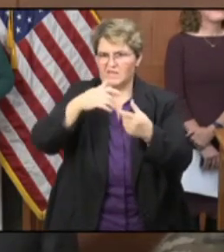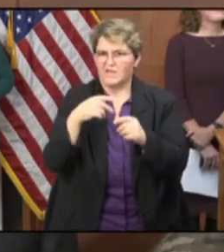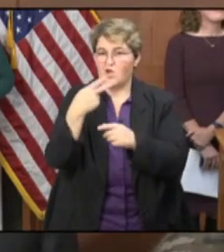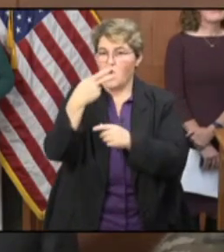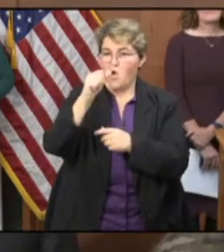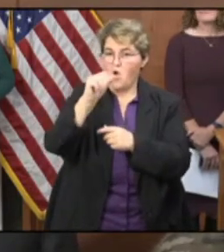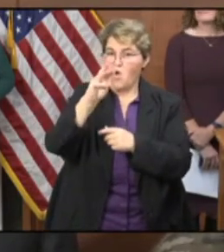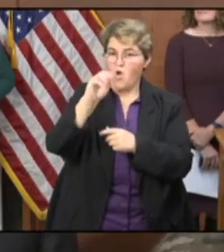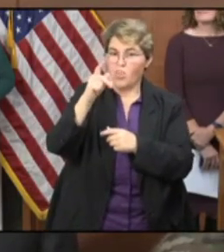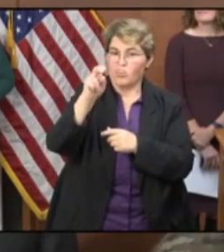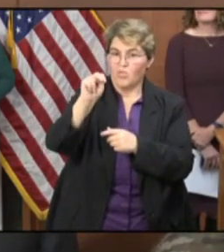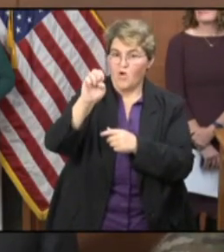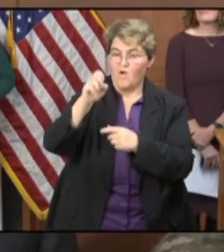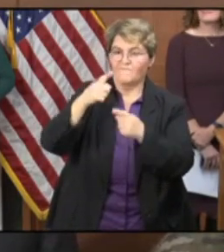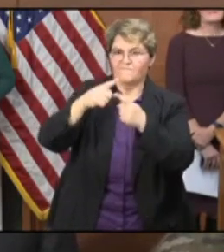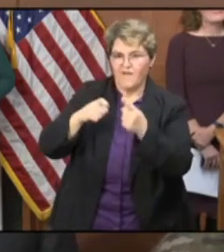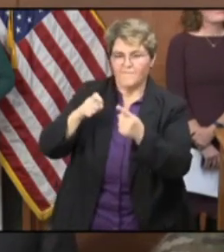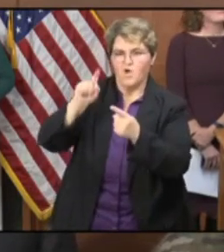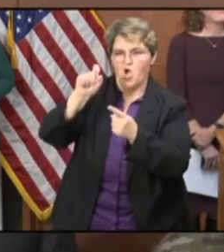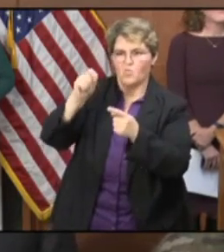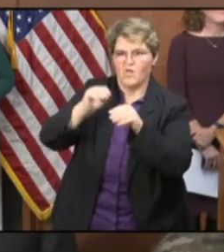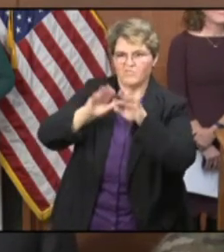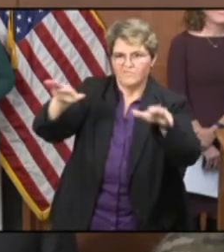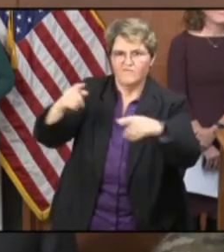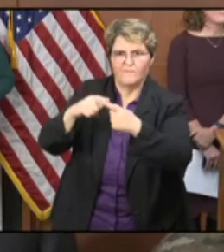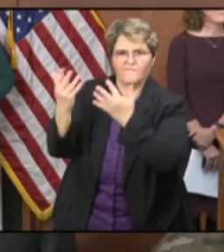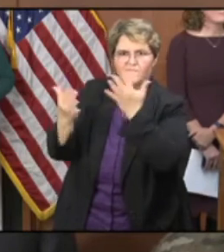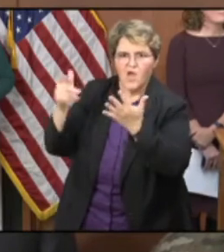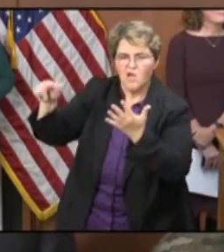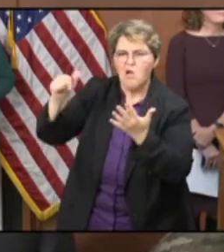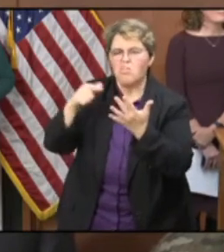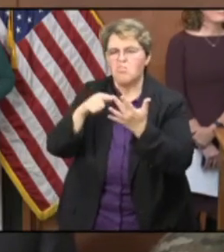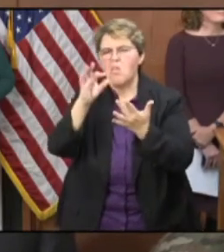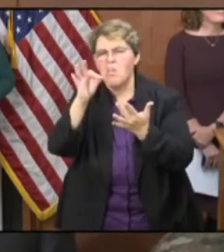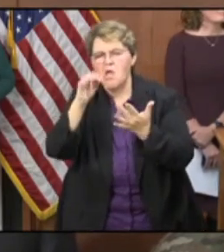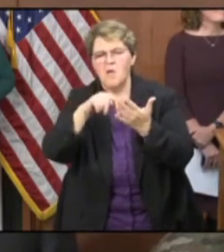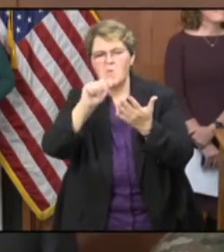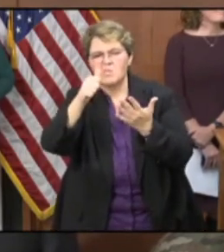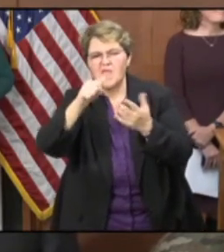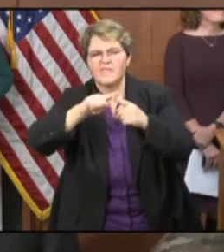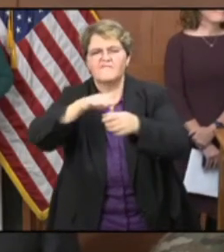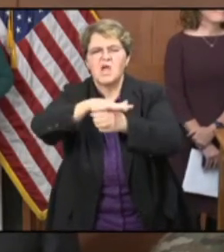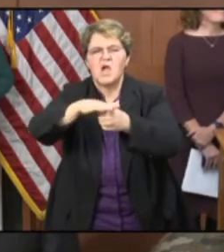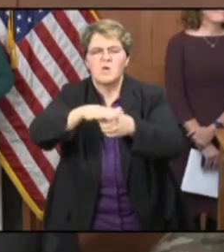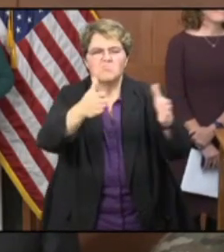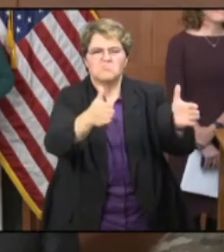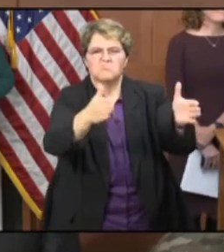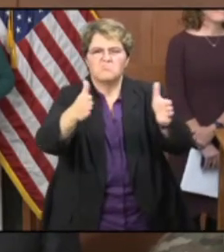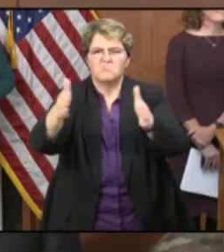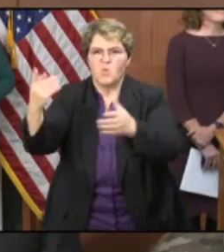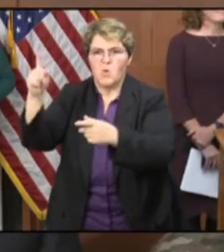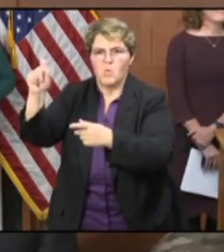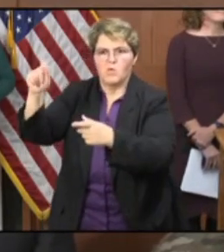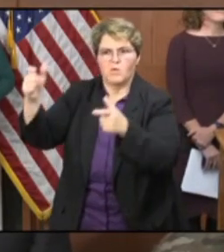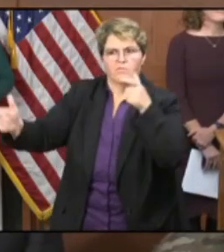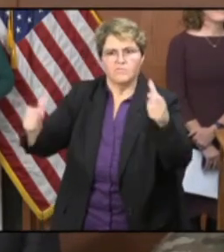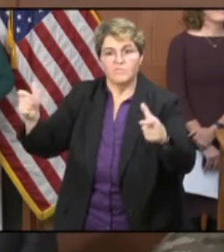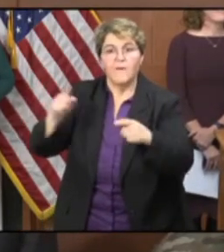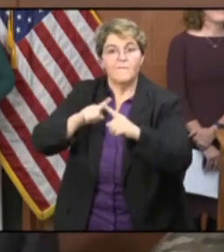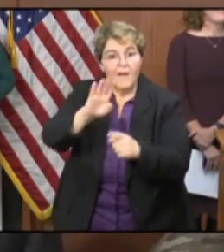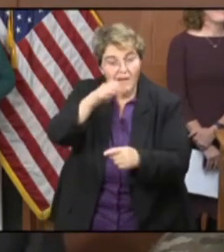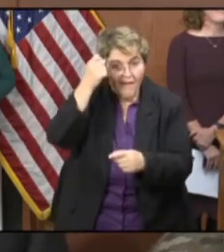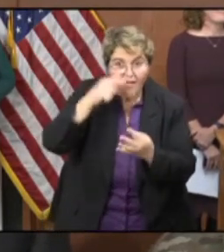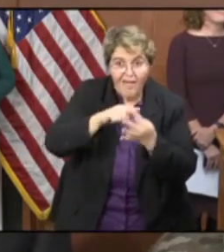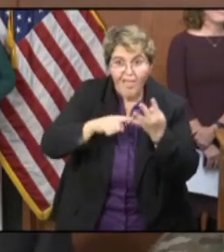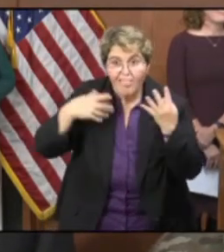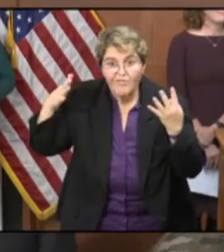but we're very concerned about them. All the fires in Connecticut currently have the possibility of reignition, and that's why we are